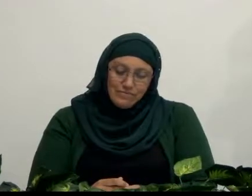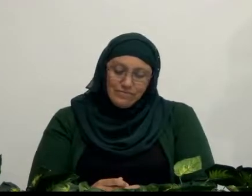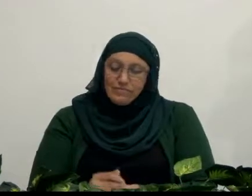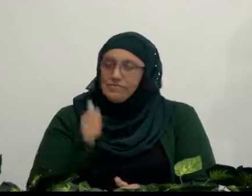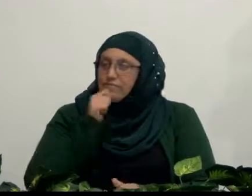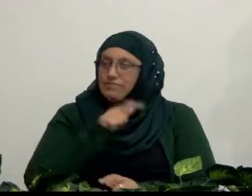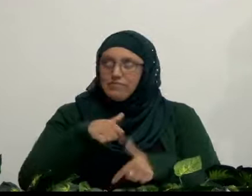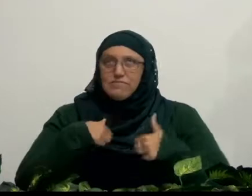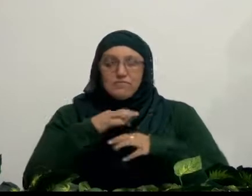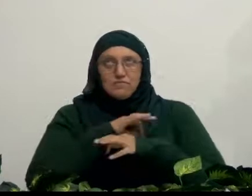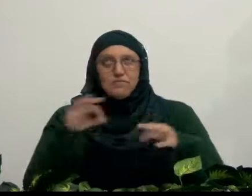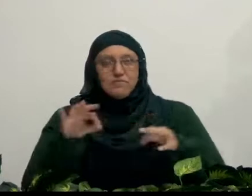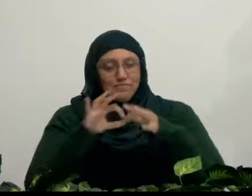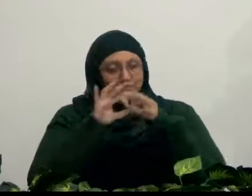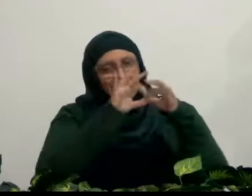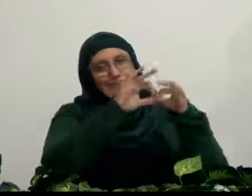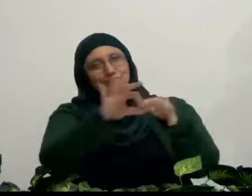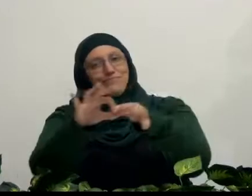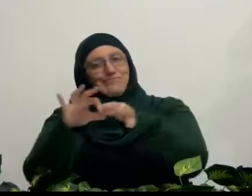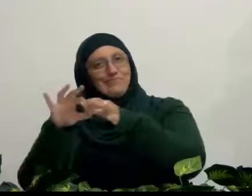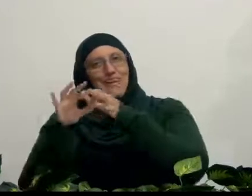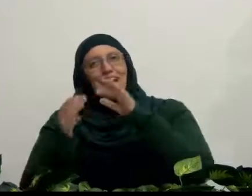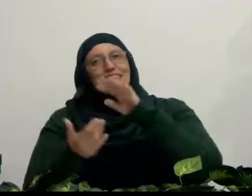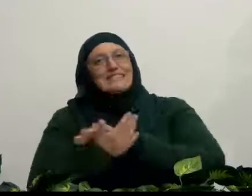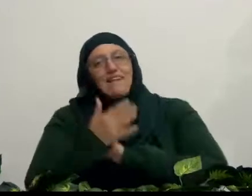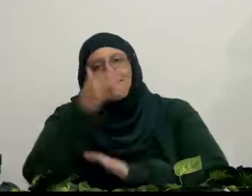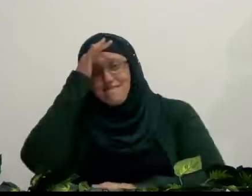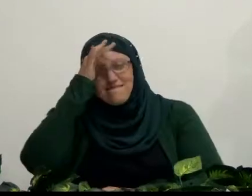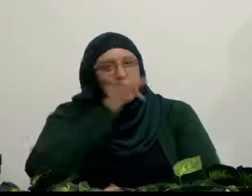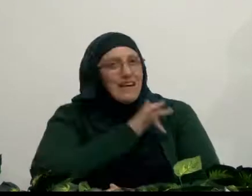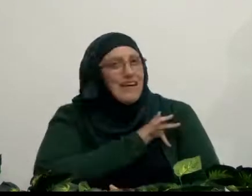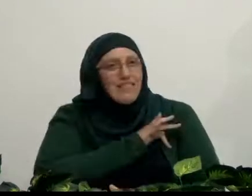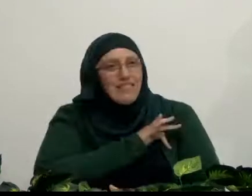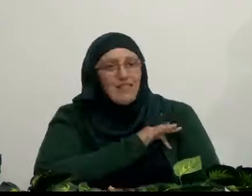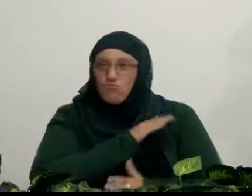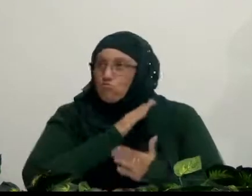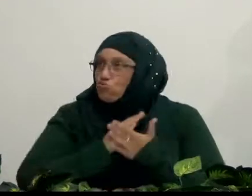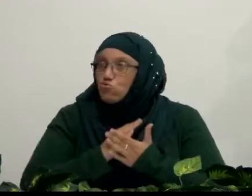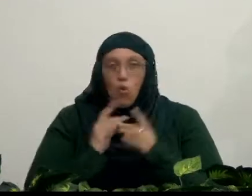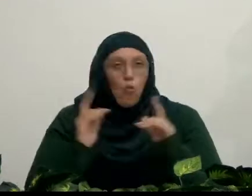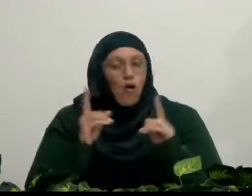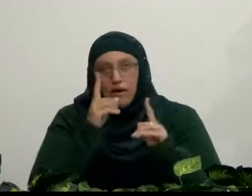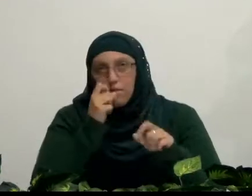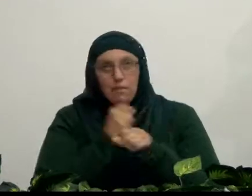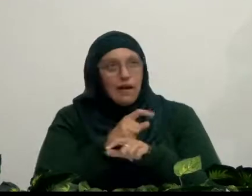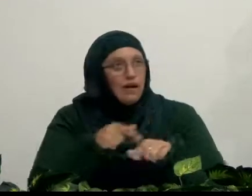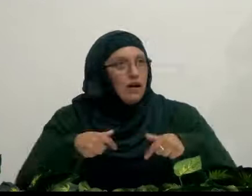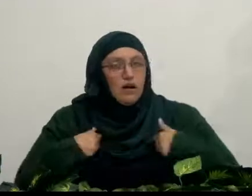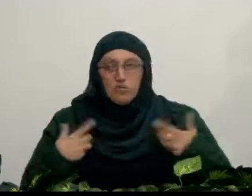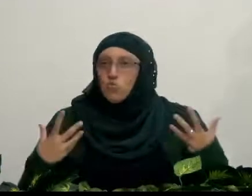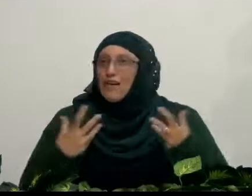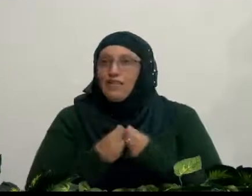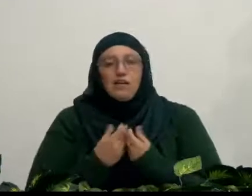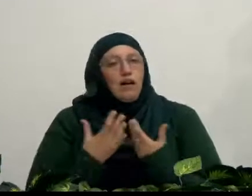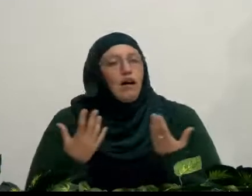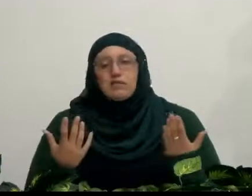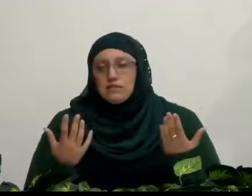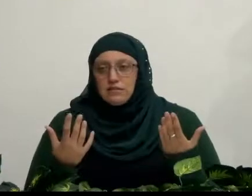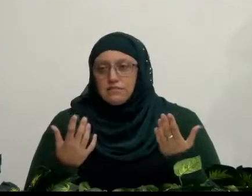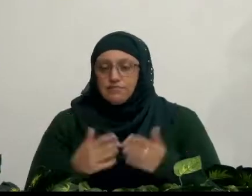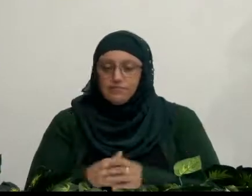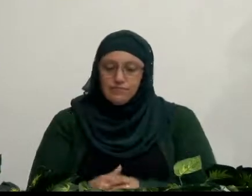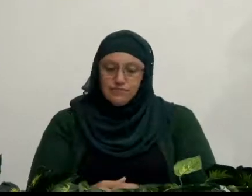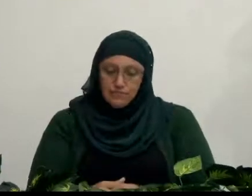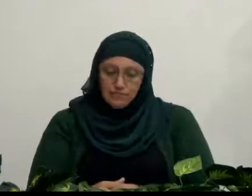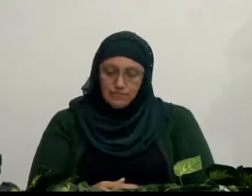umbrella of faith and iman, nothing can truly bring people together. Allah subhanahu wa ta'ala, maybe in Surah Al-Anfal, if